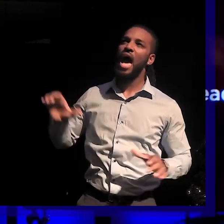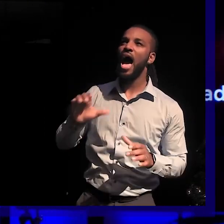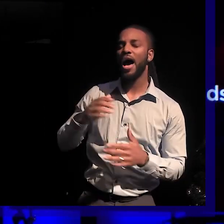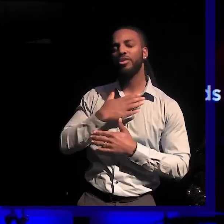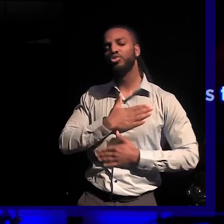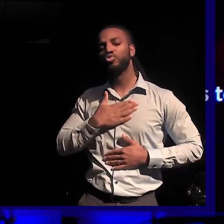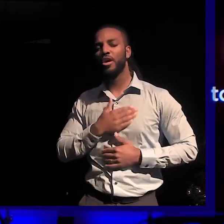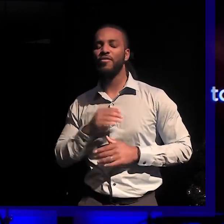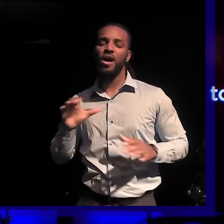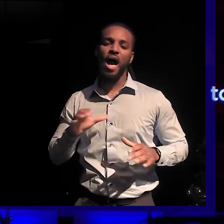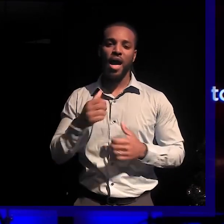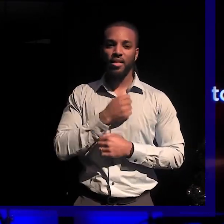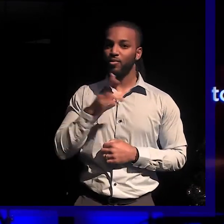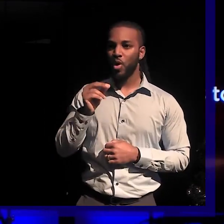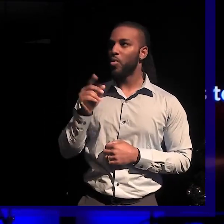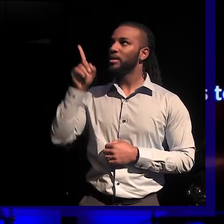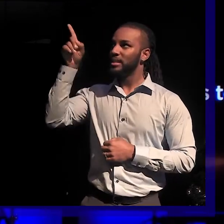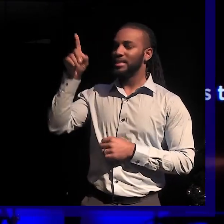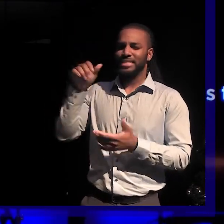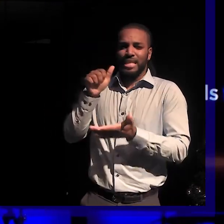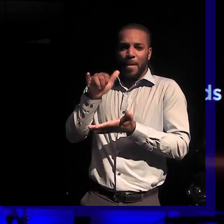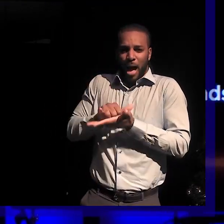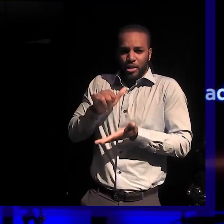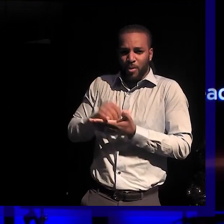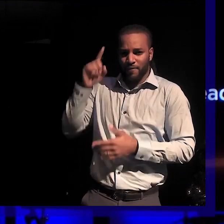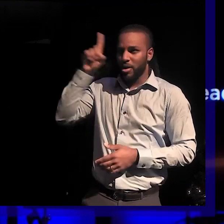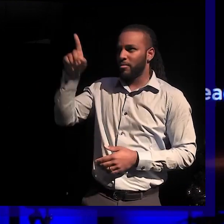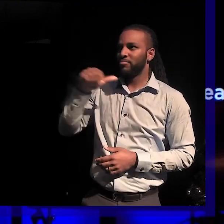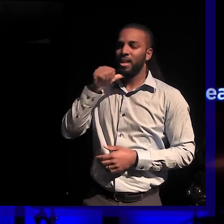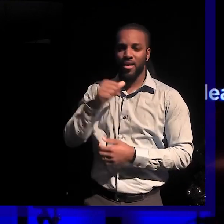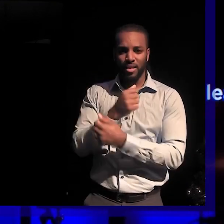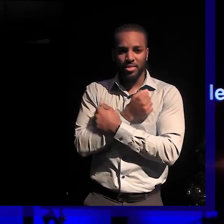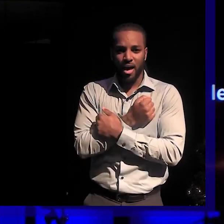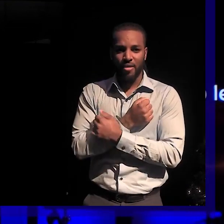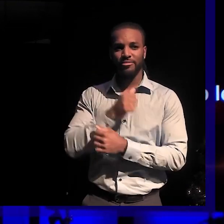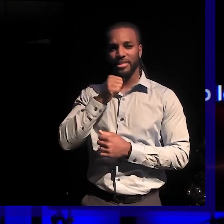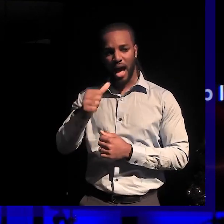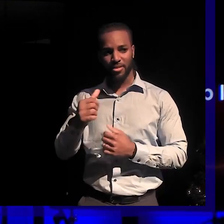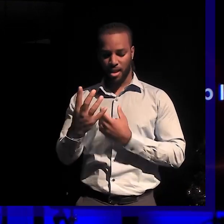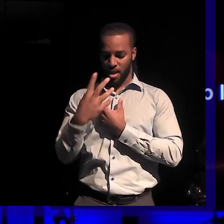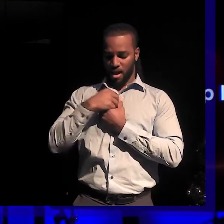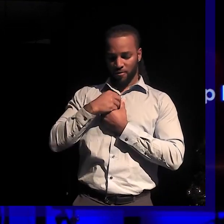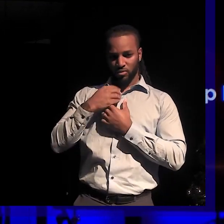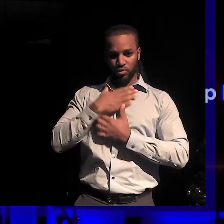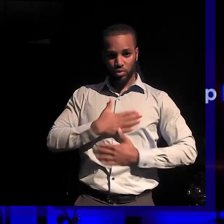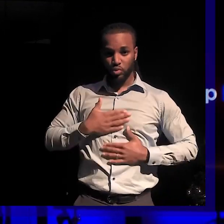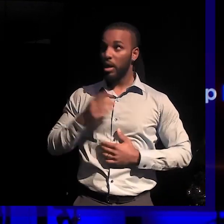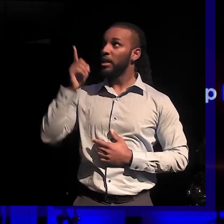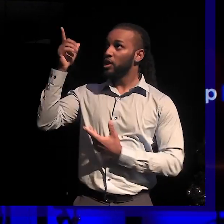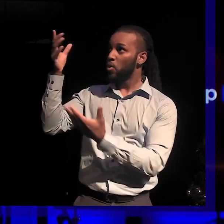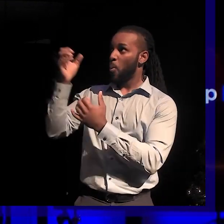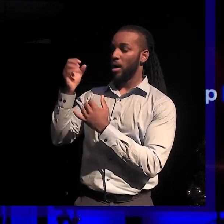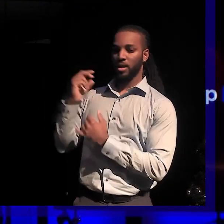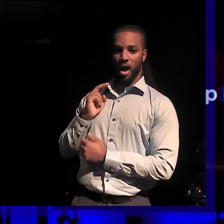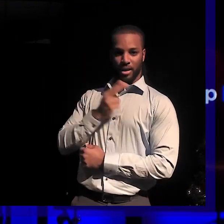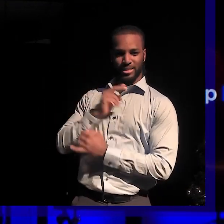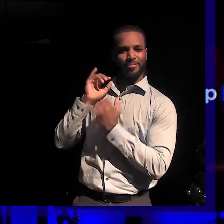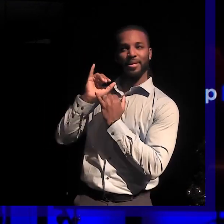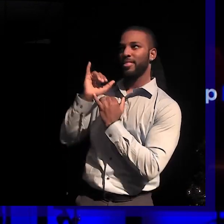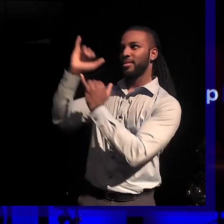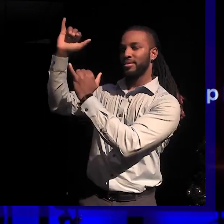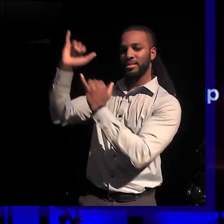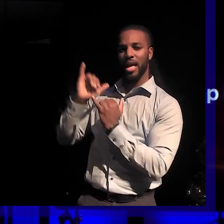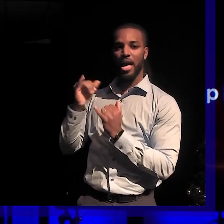He cannot not love and he cannot not act joyful. Therefore, if God is joyful, he desires us and wants to set us free to be